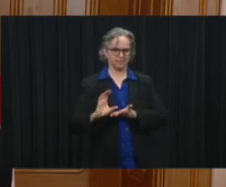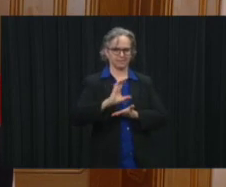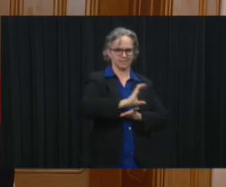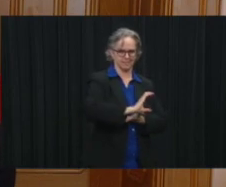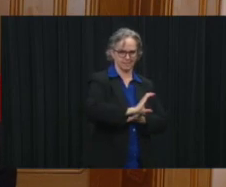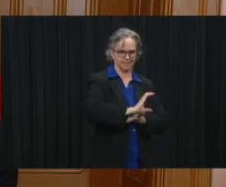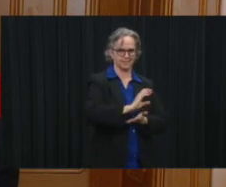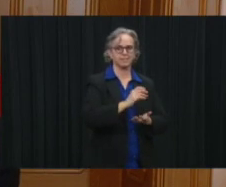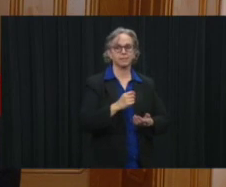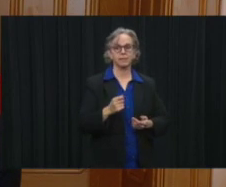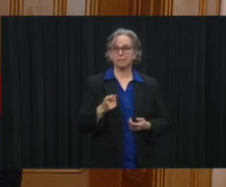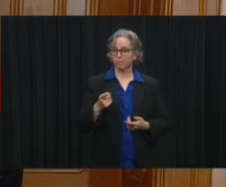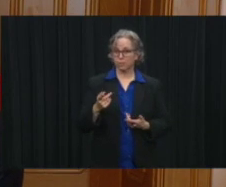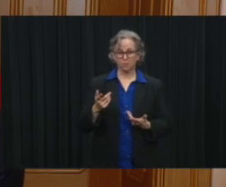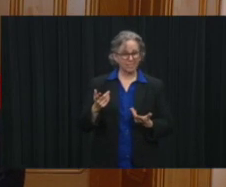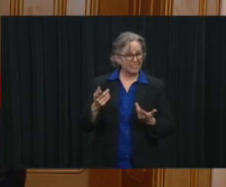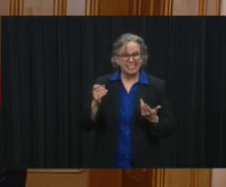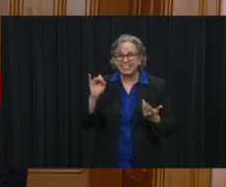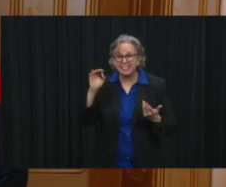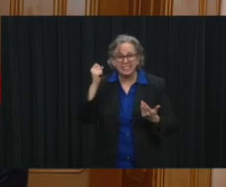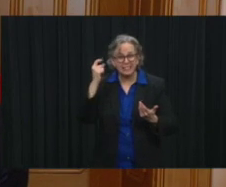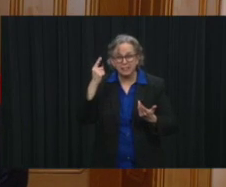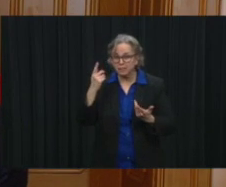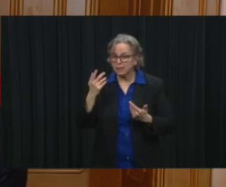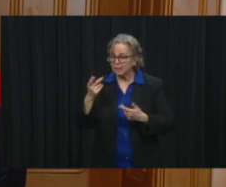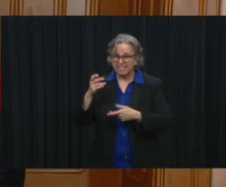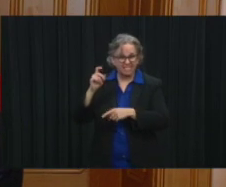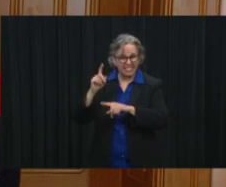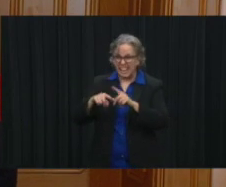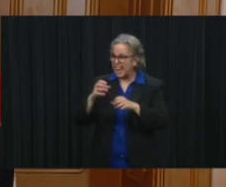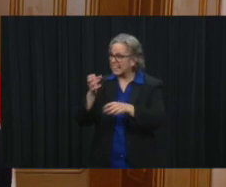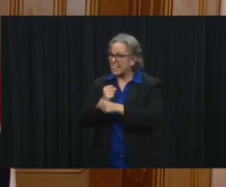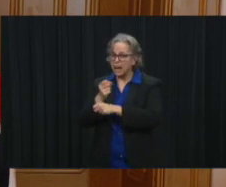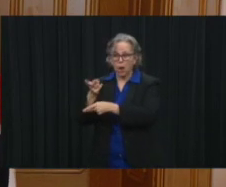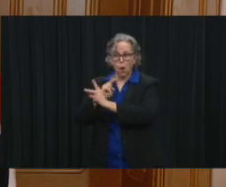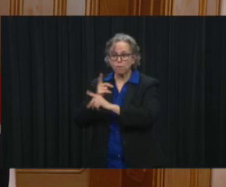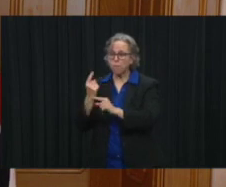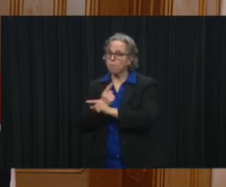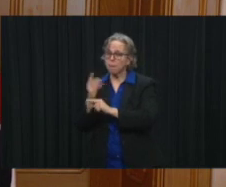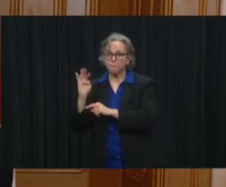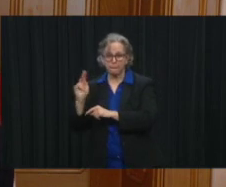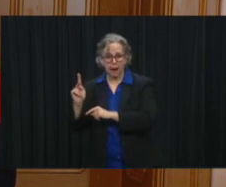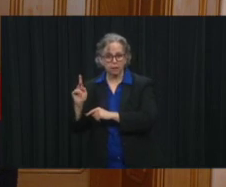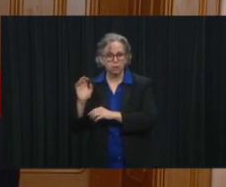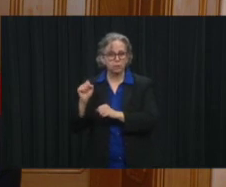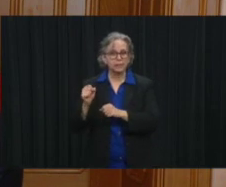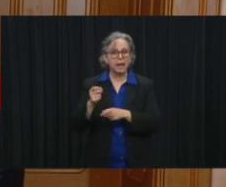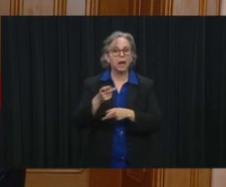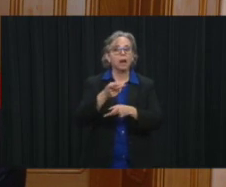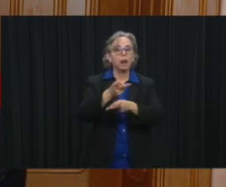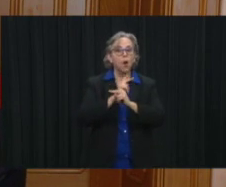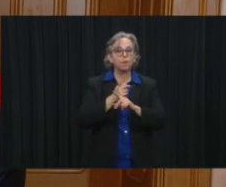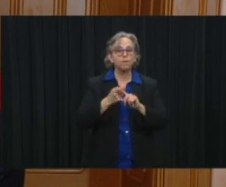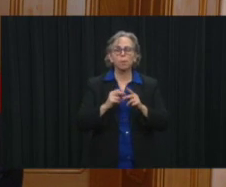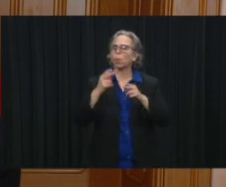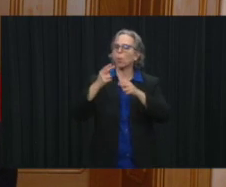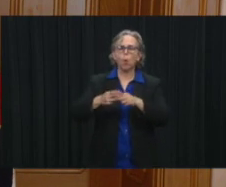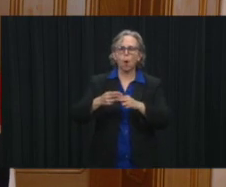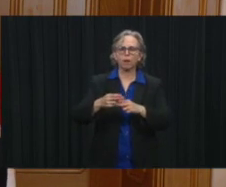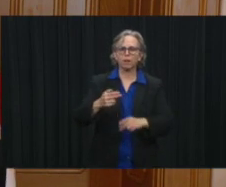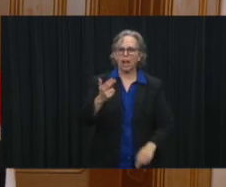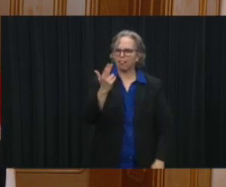bank, then you can get one from the what's called 13.3 proposal here. It's also called the